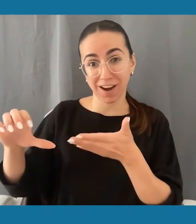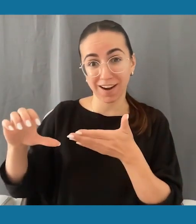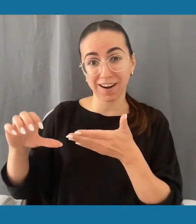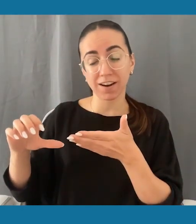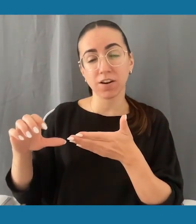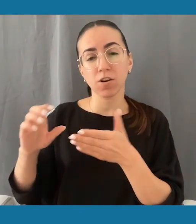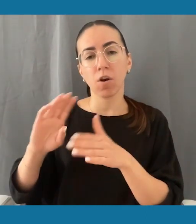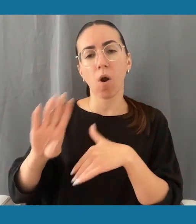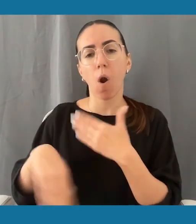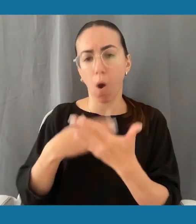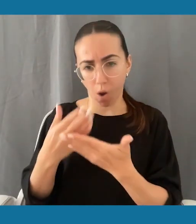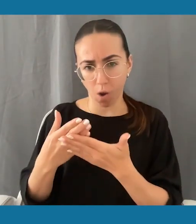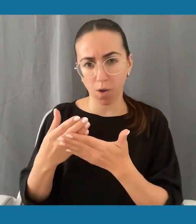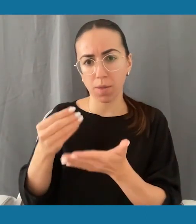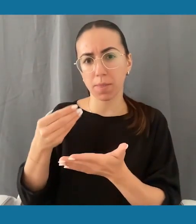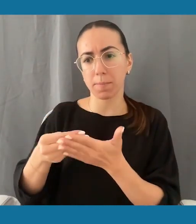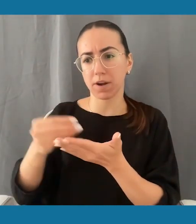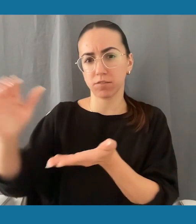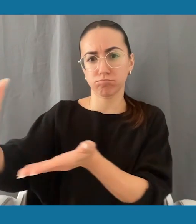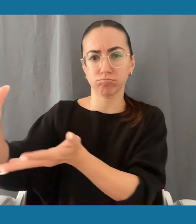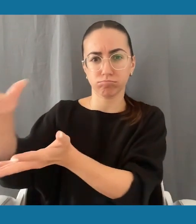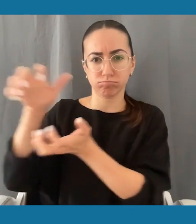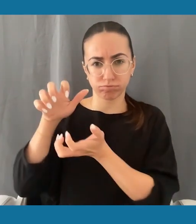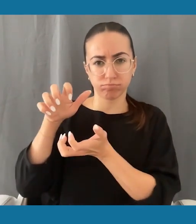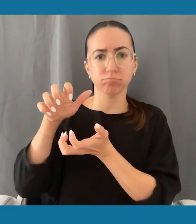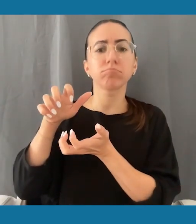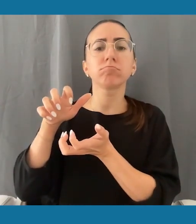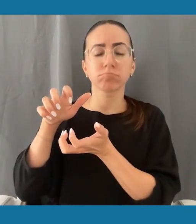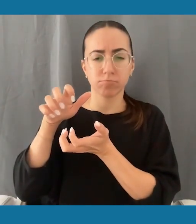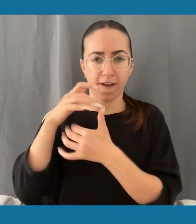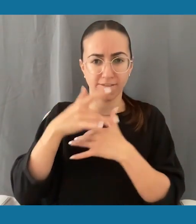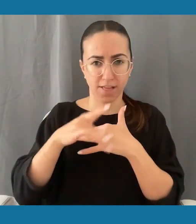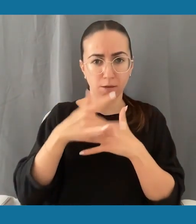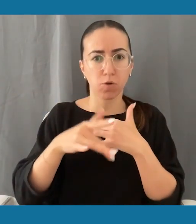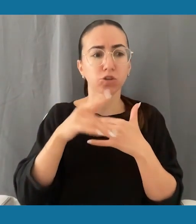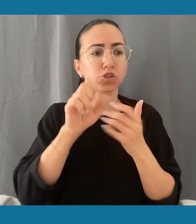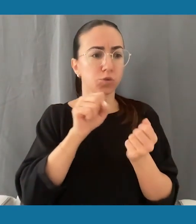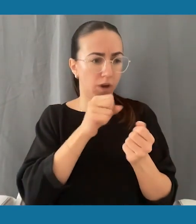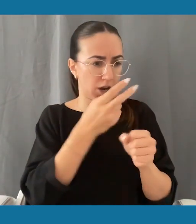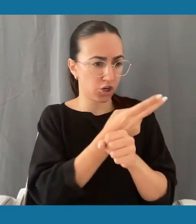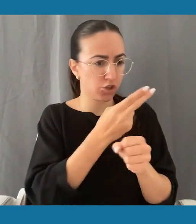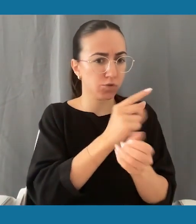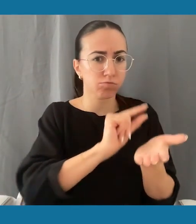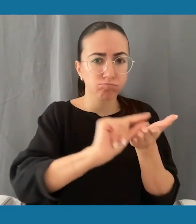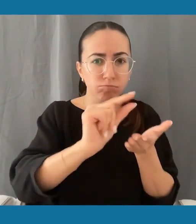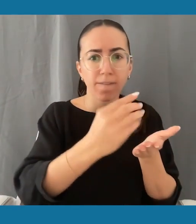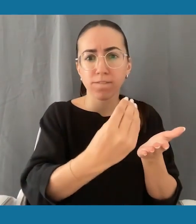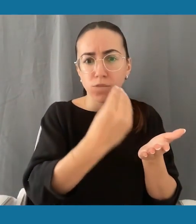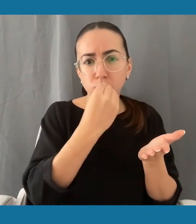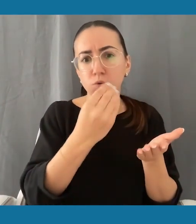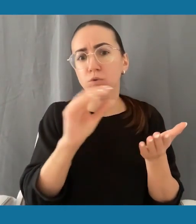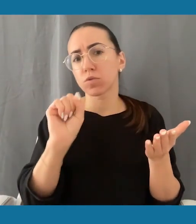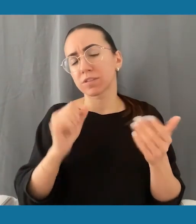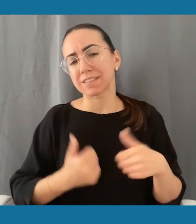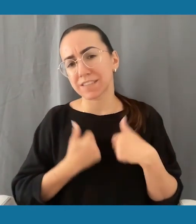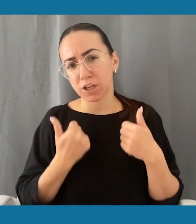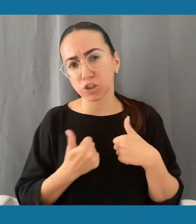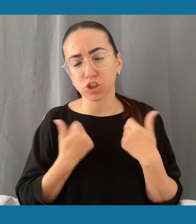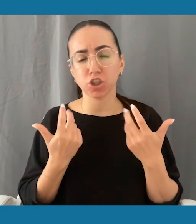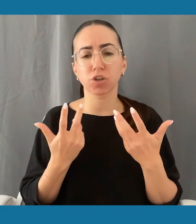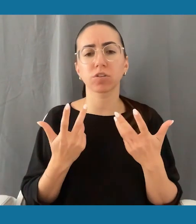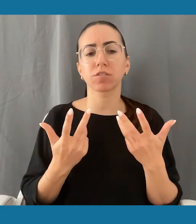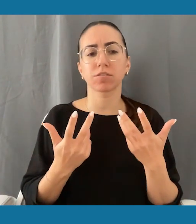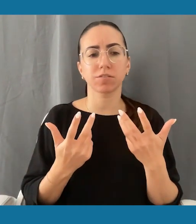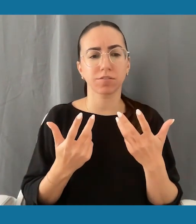is available to pay for your shelter expenses without any concern for reduction being caused by others providing to